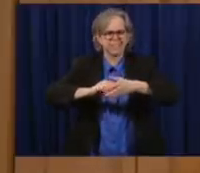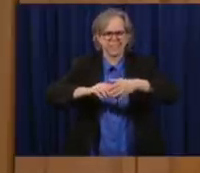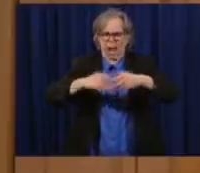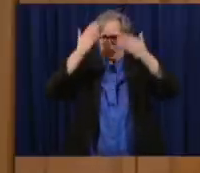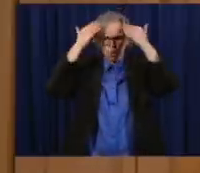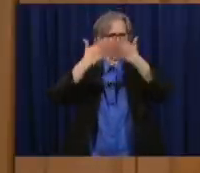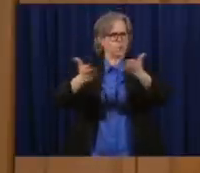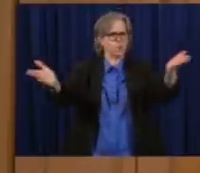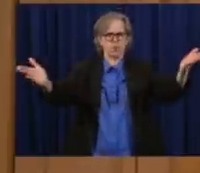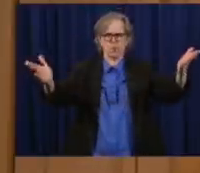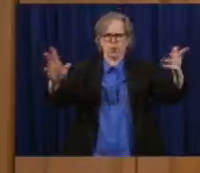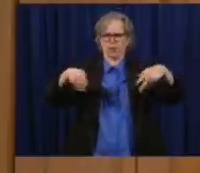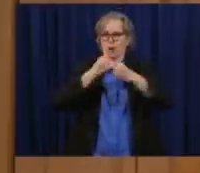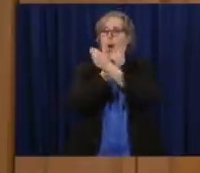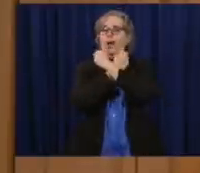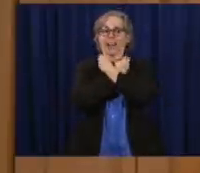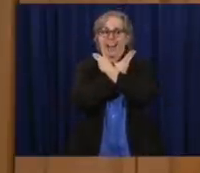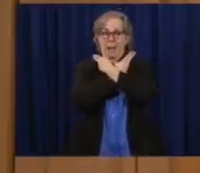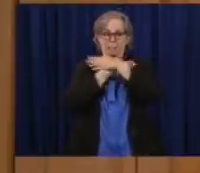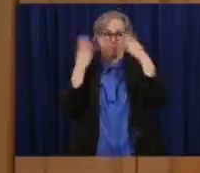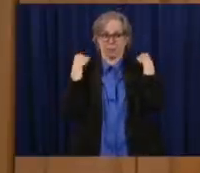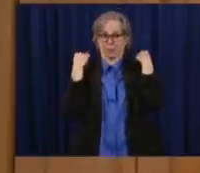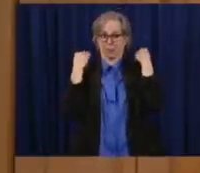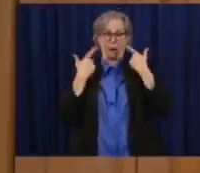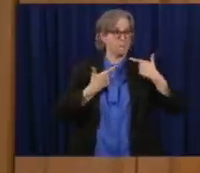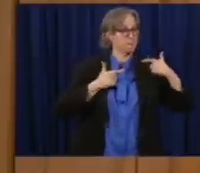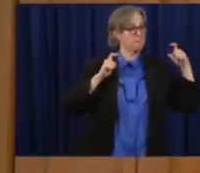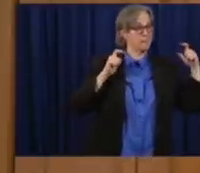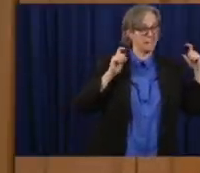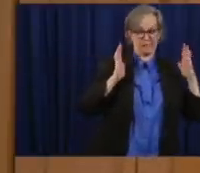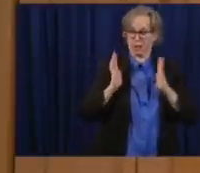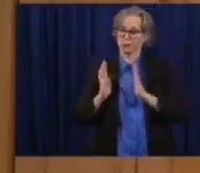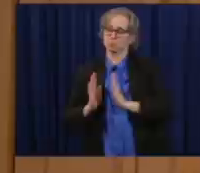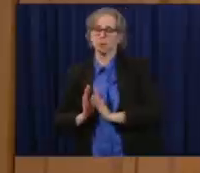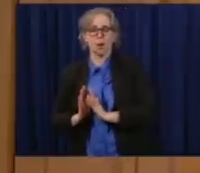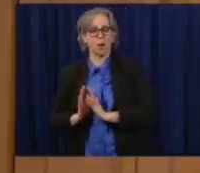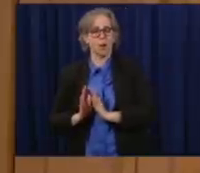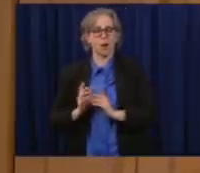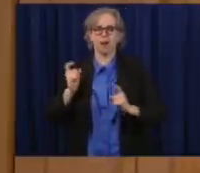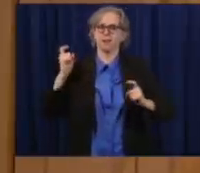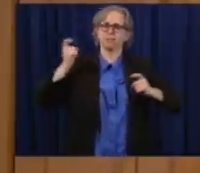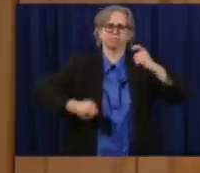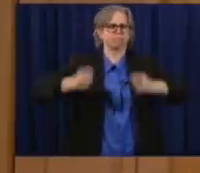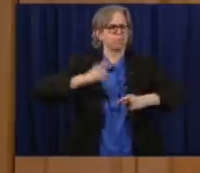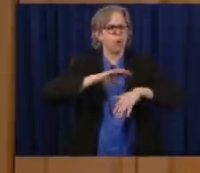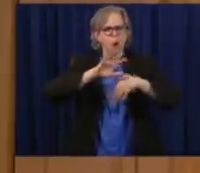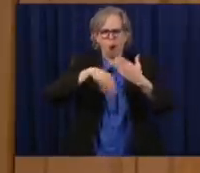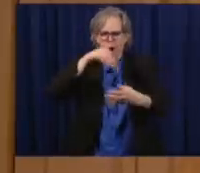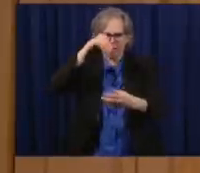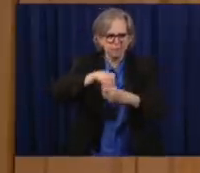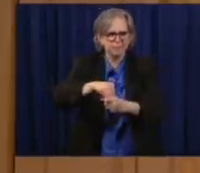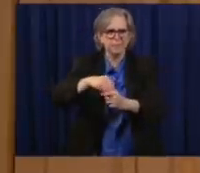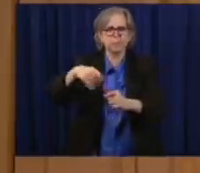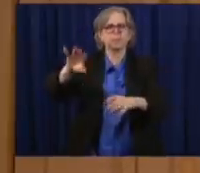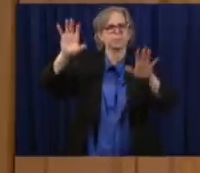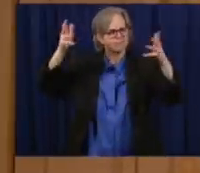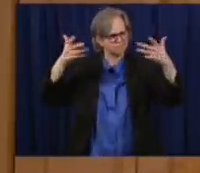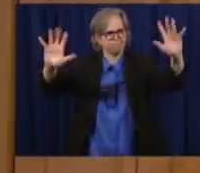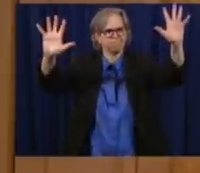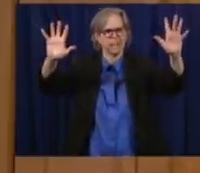ways, and all of that together is going to be our way. It's going to be an Ohio way. So I'm so very